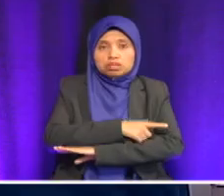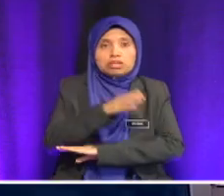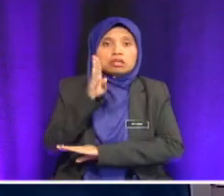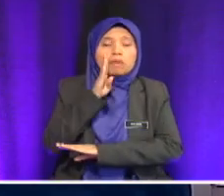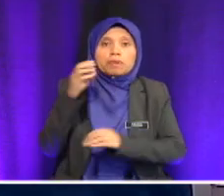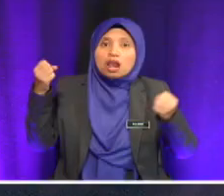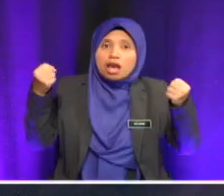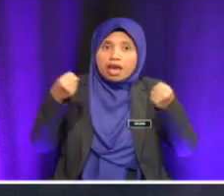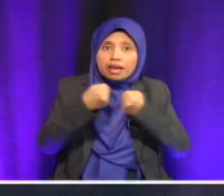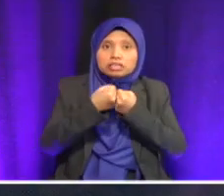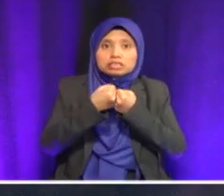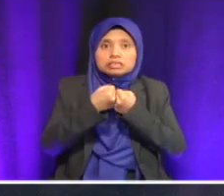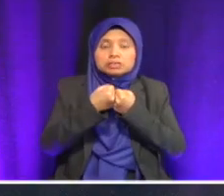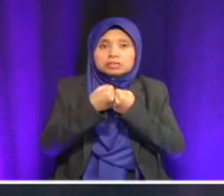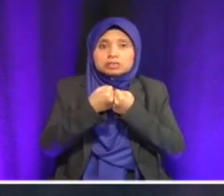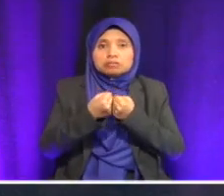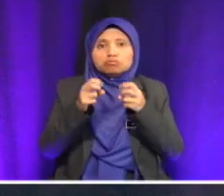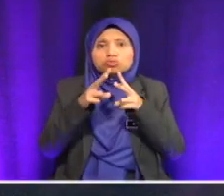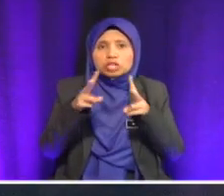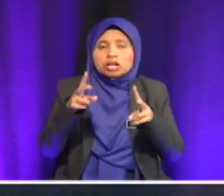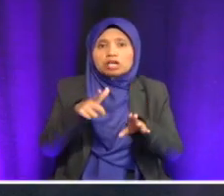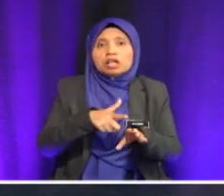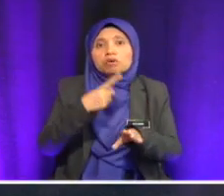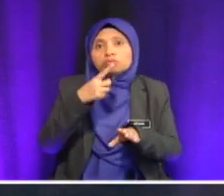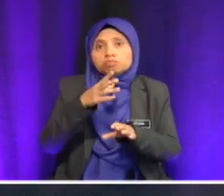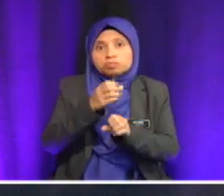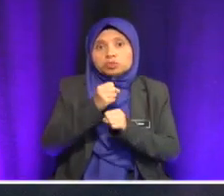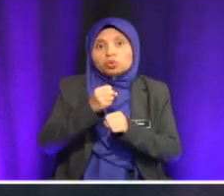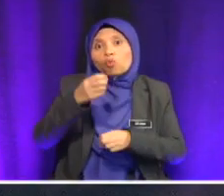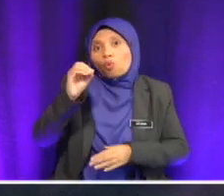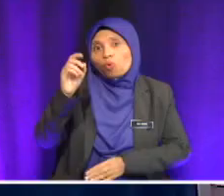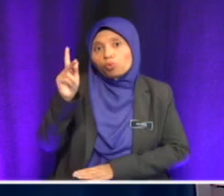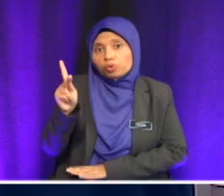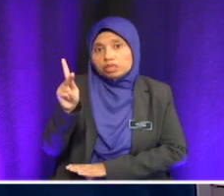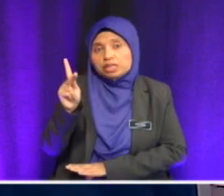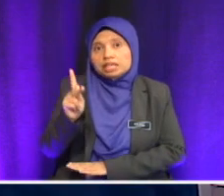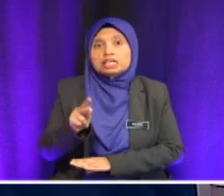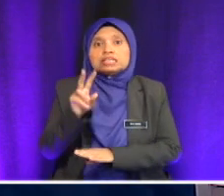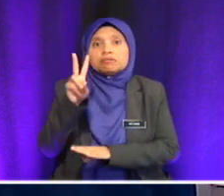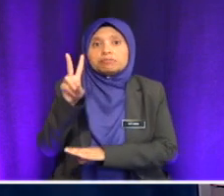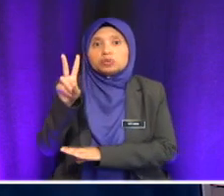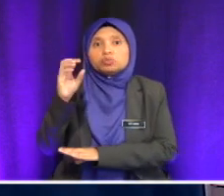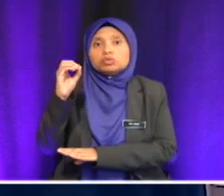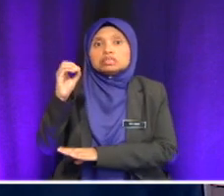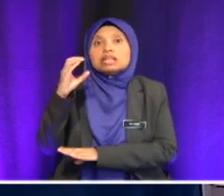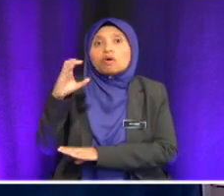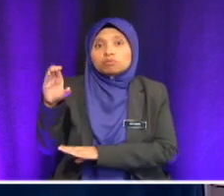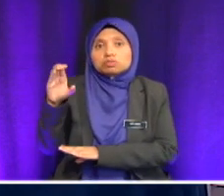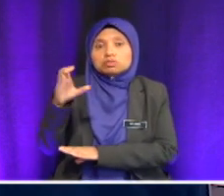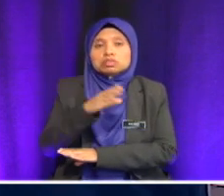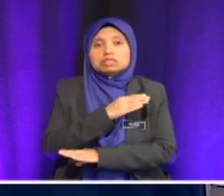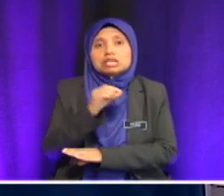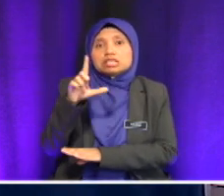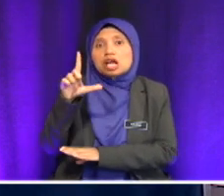it took her to recover, Tara waited outside the sanctuary office. She was free to wander the 2,200 acres, but she was loyal to